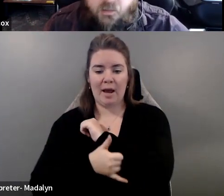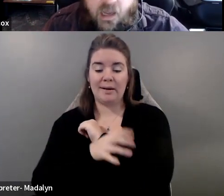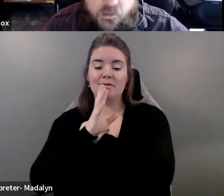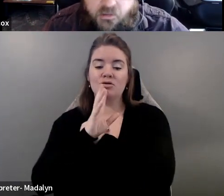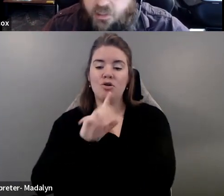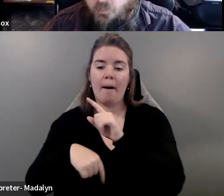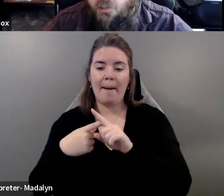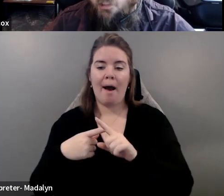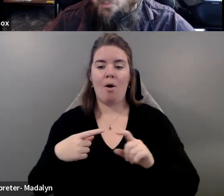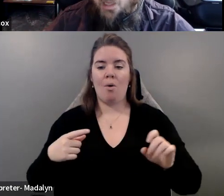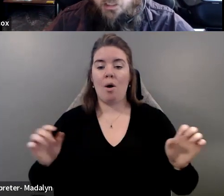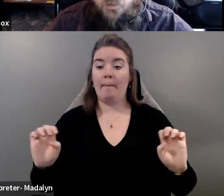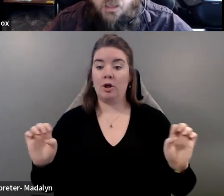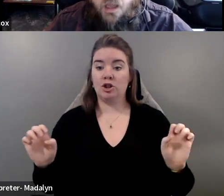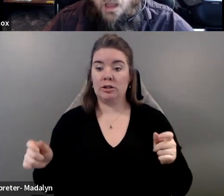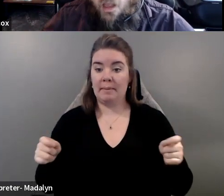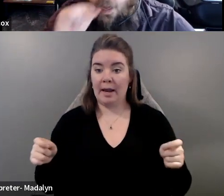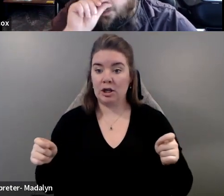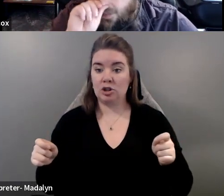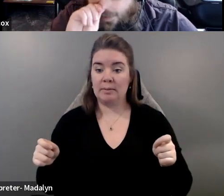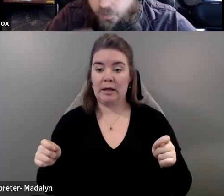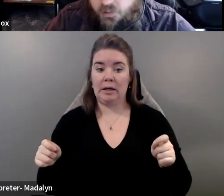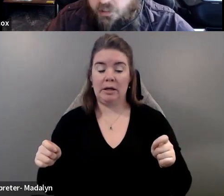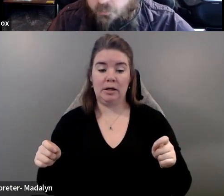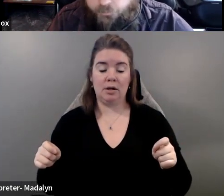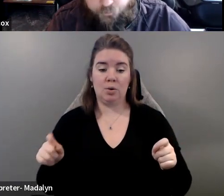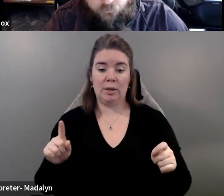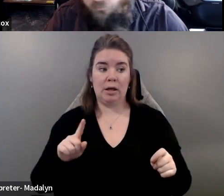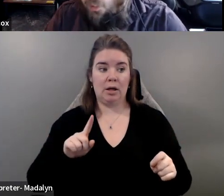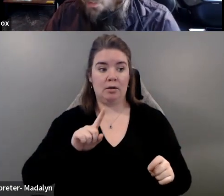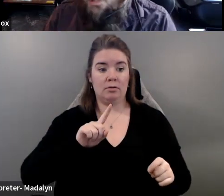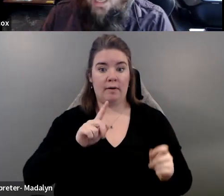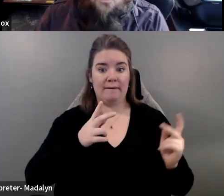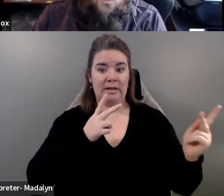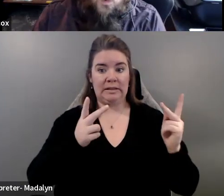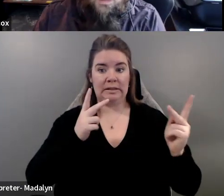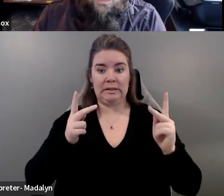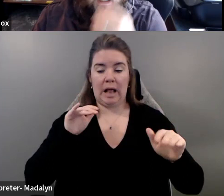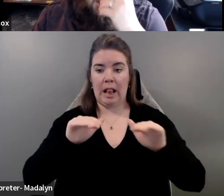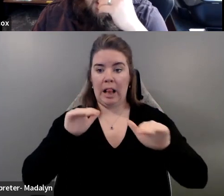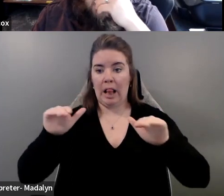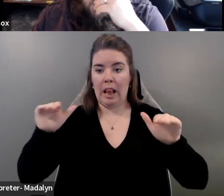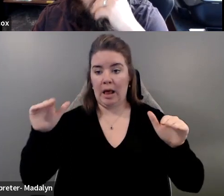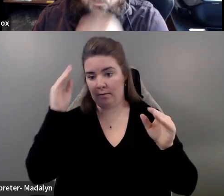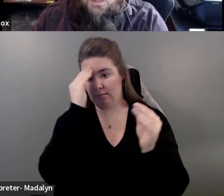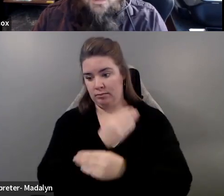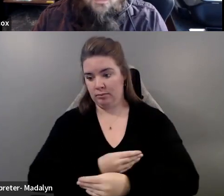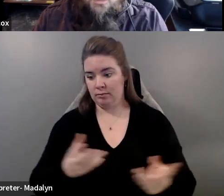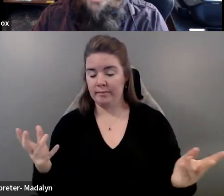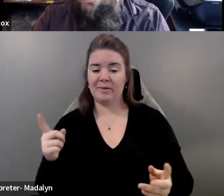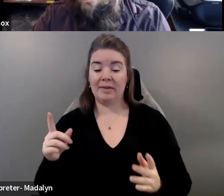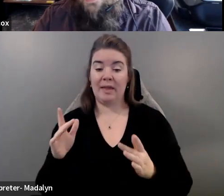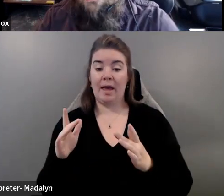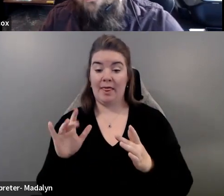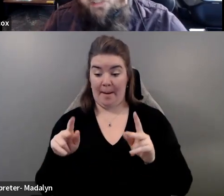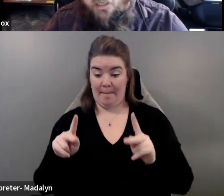to the state councils on emergency management. And that person is kind of coordinating with all of the centers